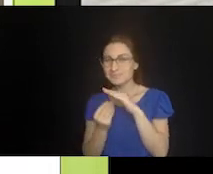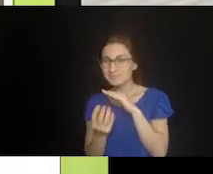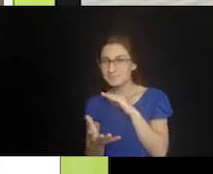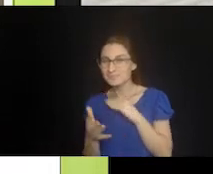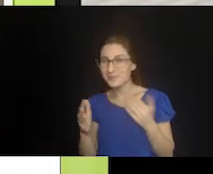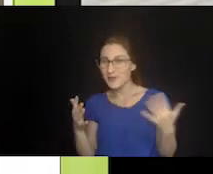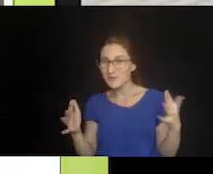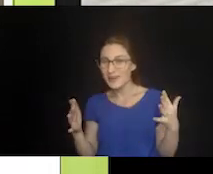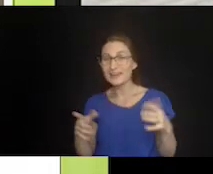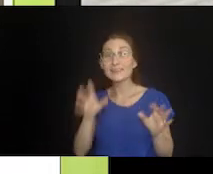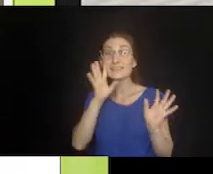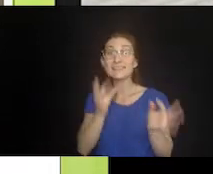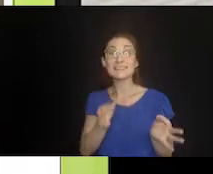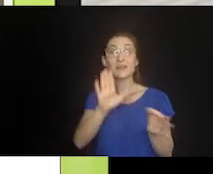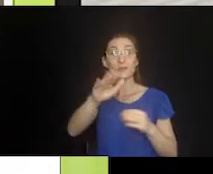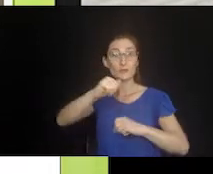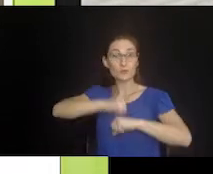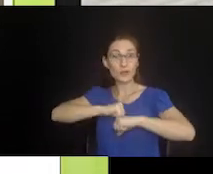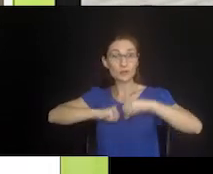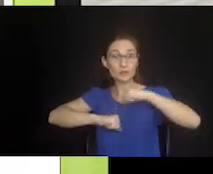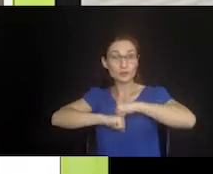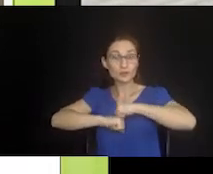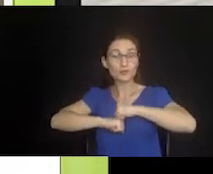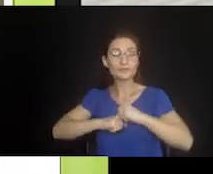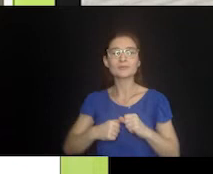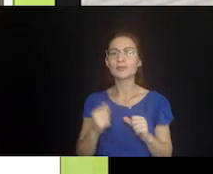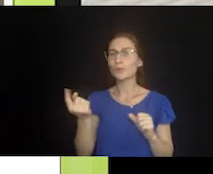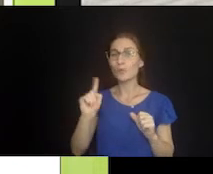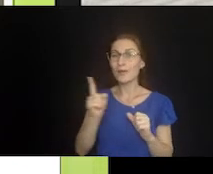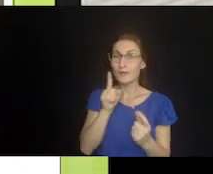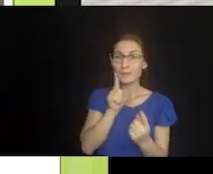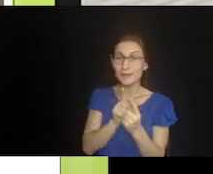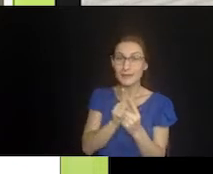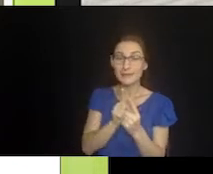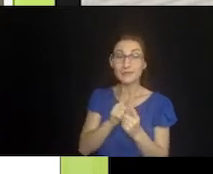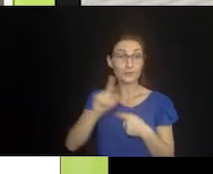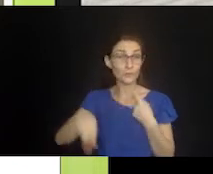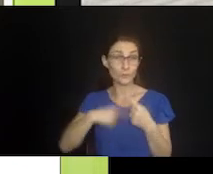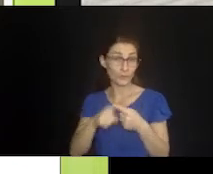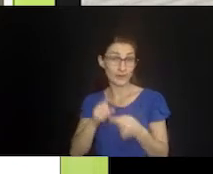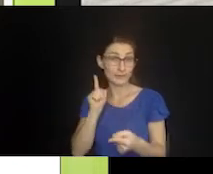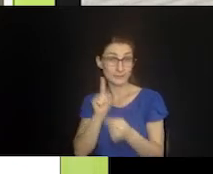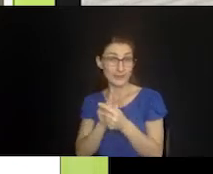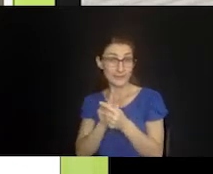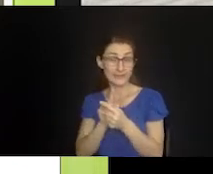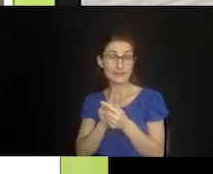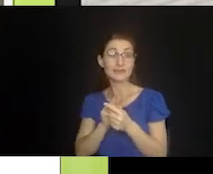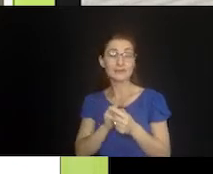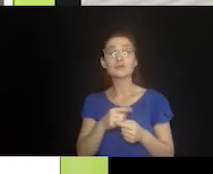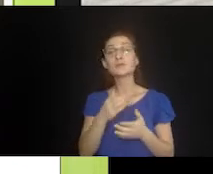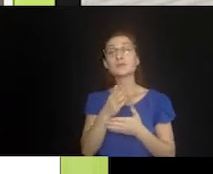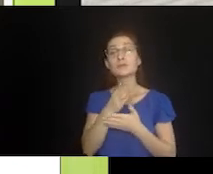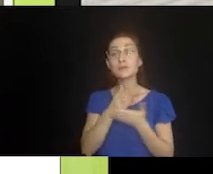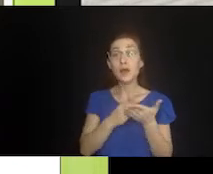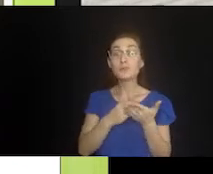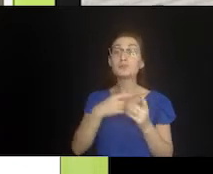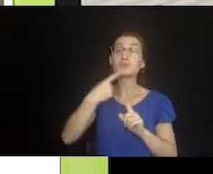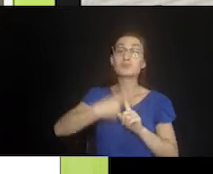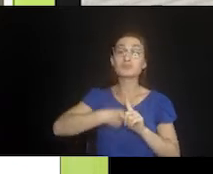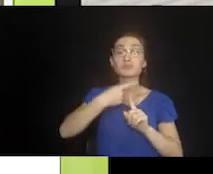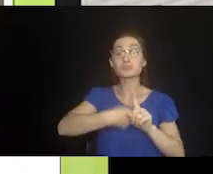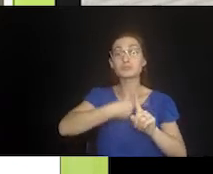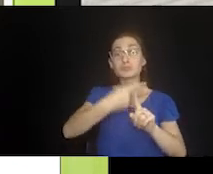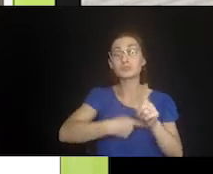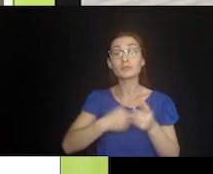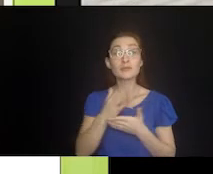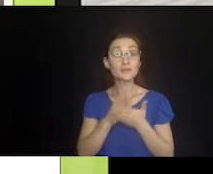do, and I kind of alluded to it before, is decide your structure. Where and when are you going to meet? Some of our groups meet once